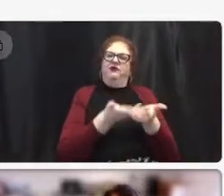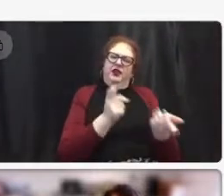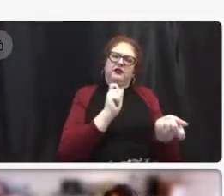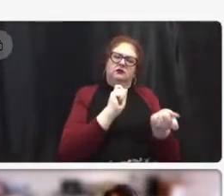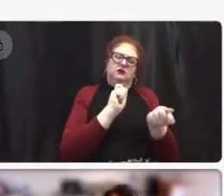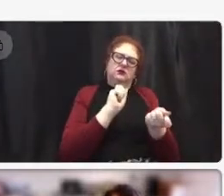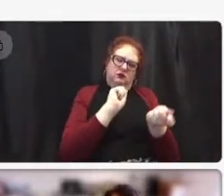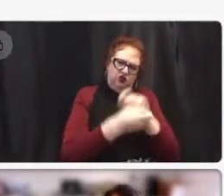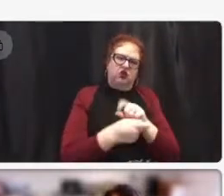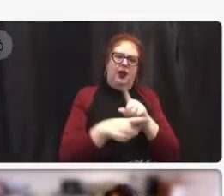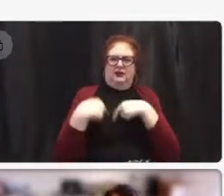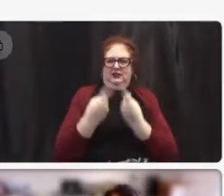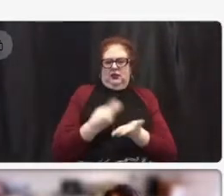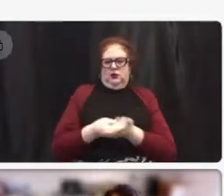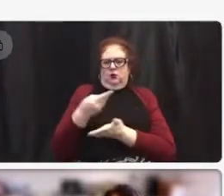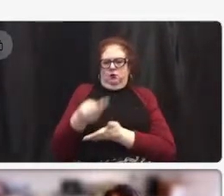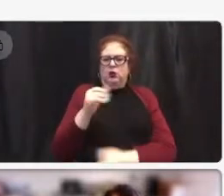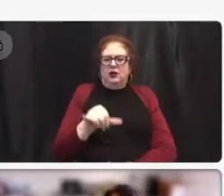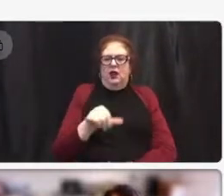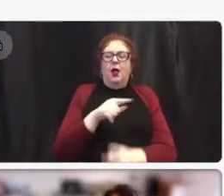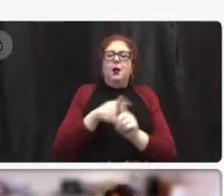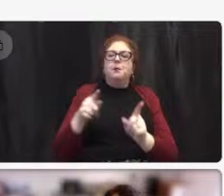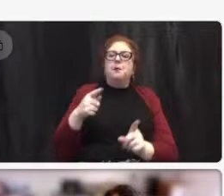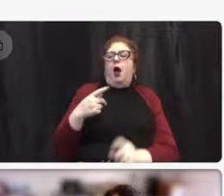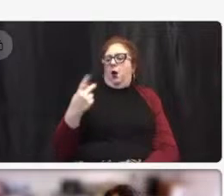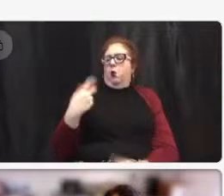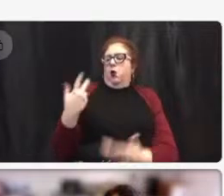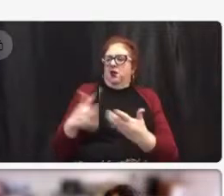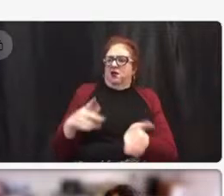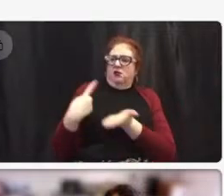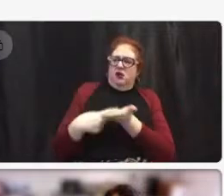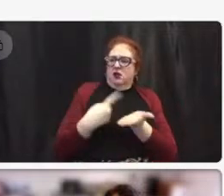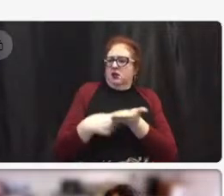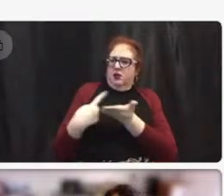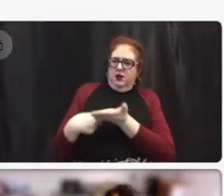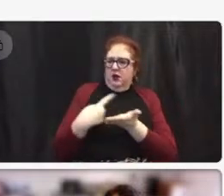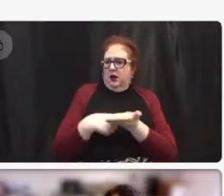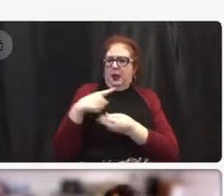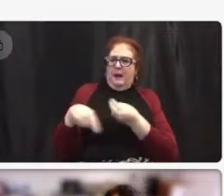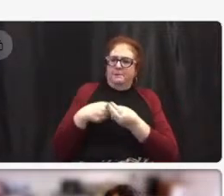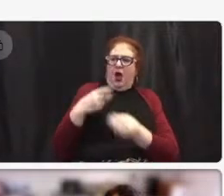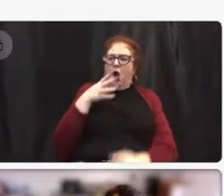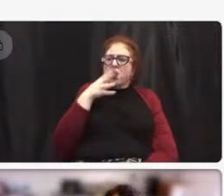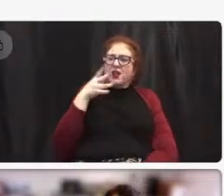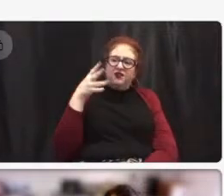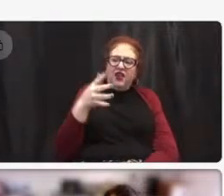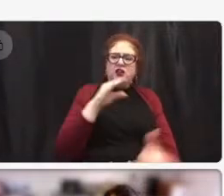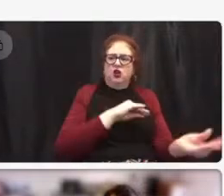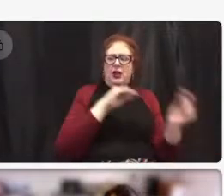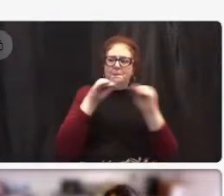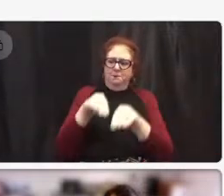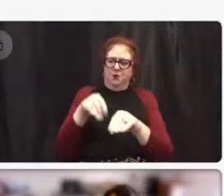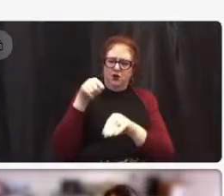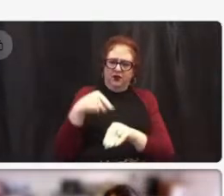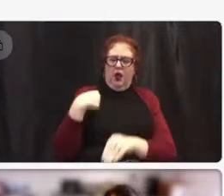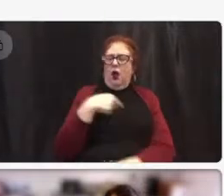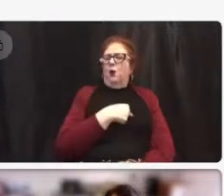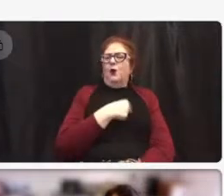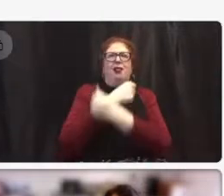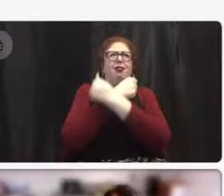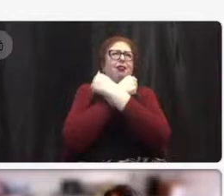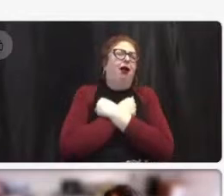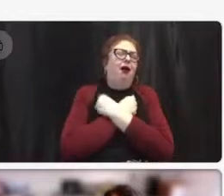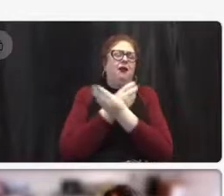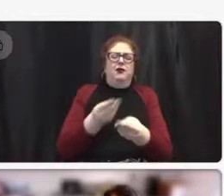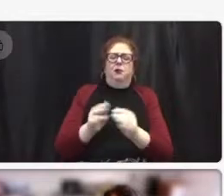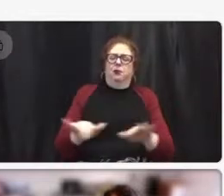have had, I should say, conversations between us about the possibility of moving into that eventually, yes. We love the property, love the